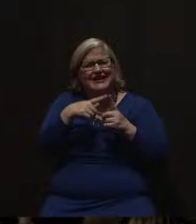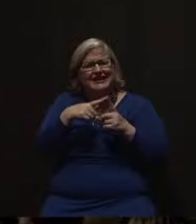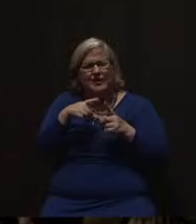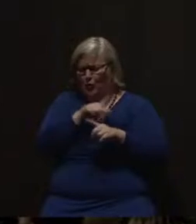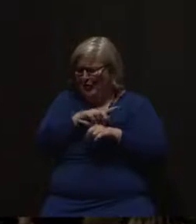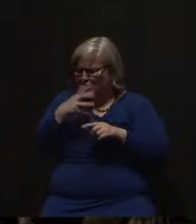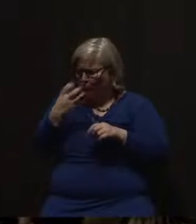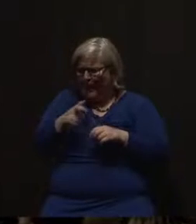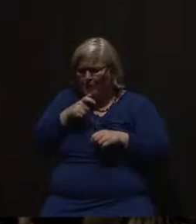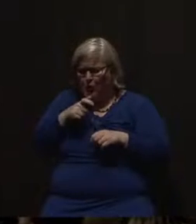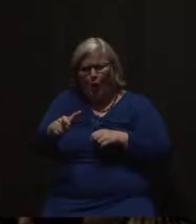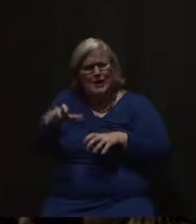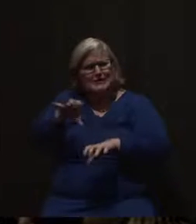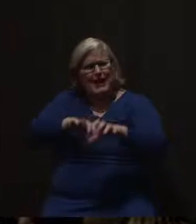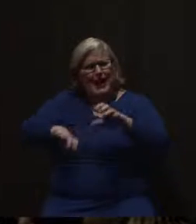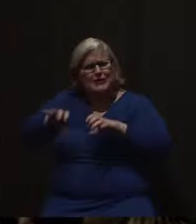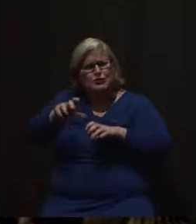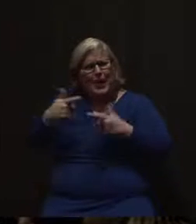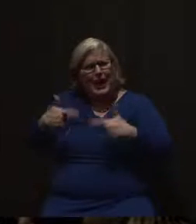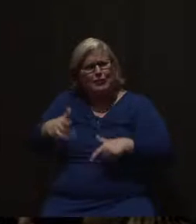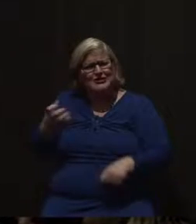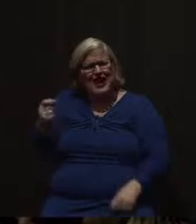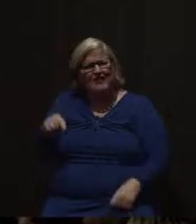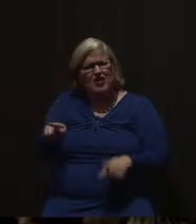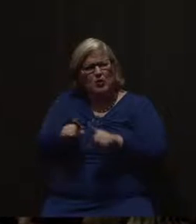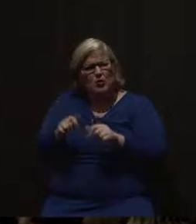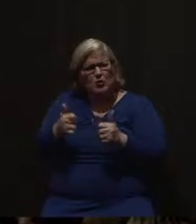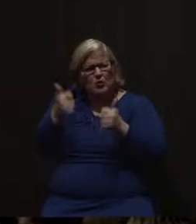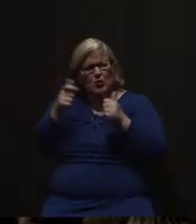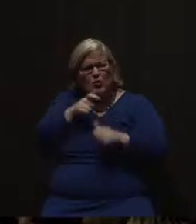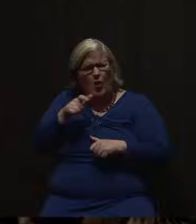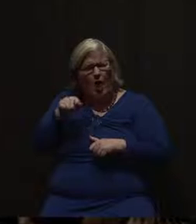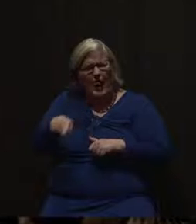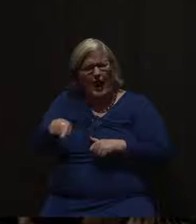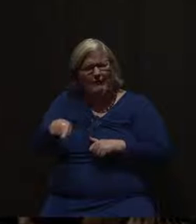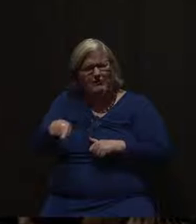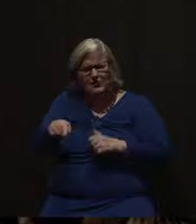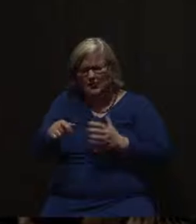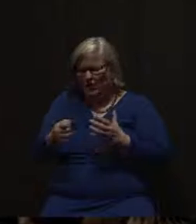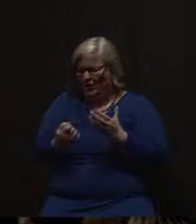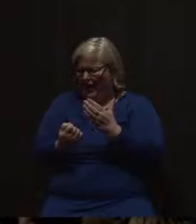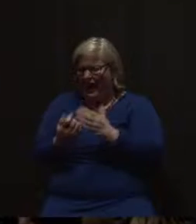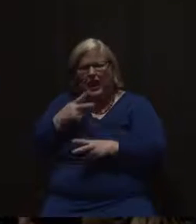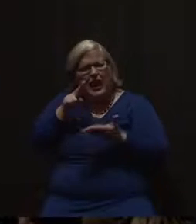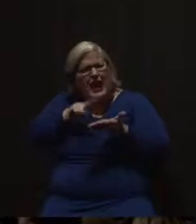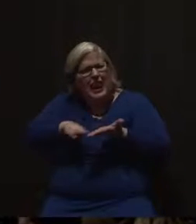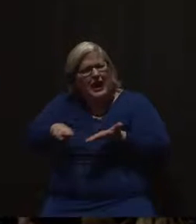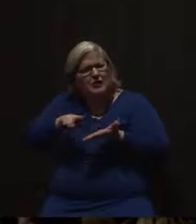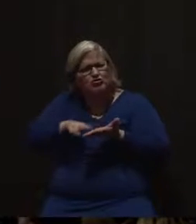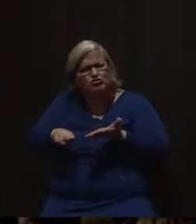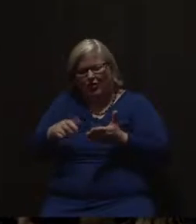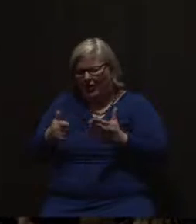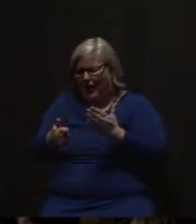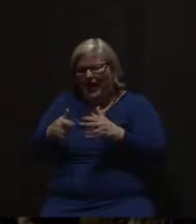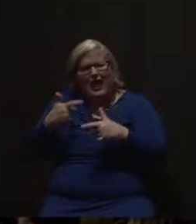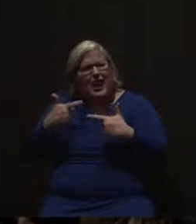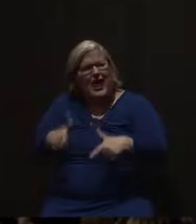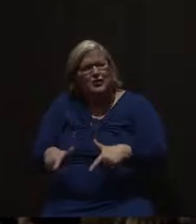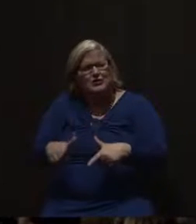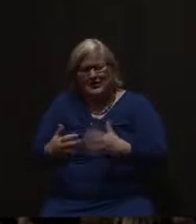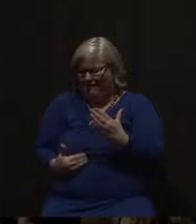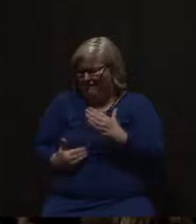in our biological language for that? So pupovi is a word from a language where the world is full of beings,